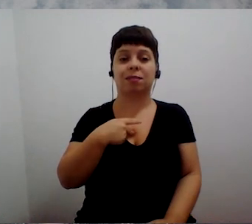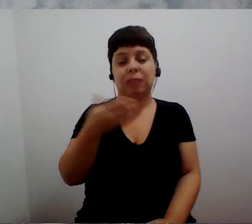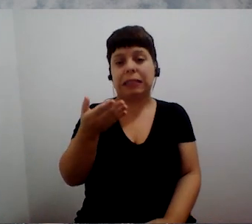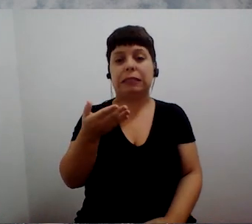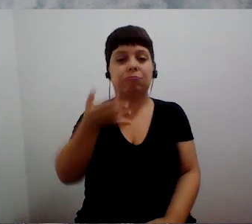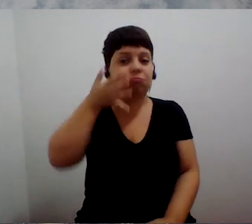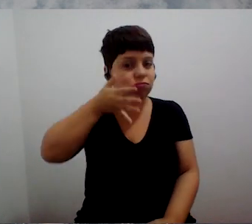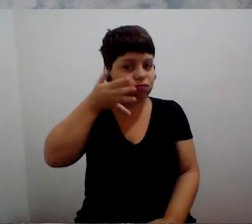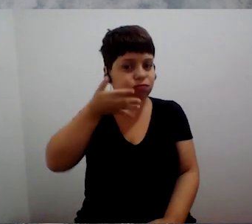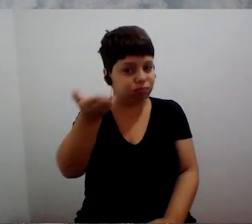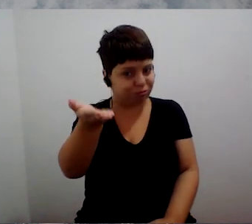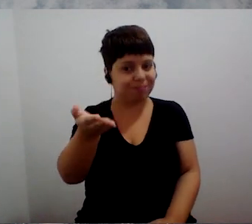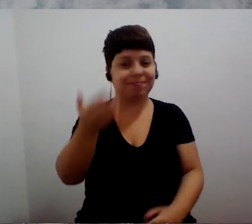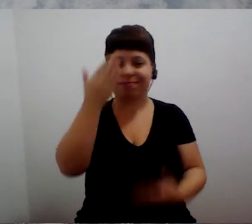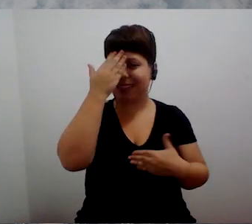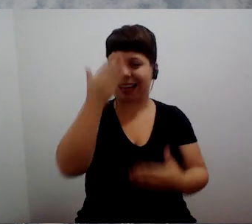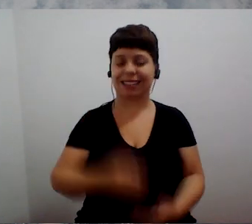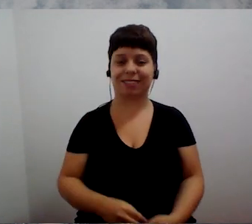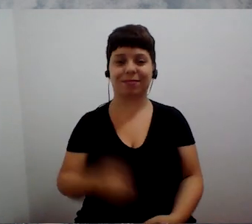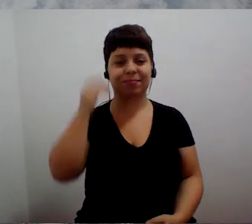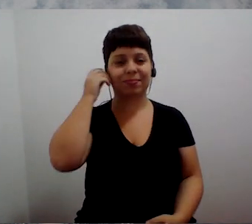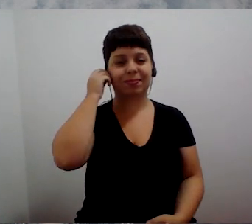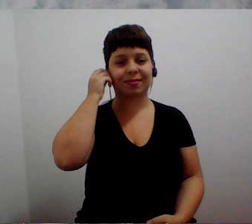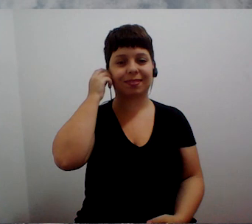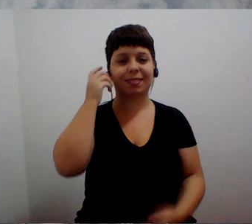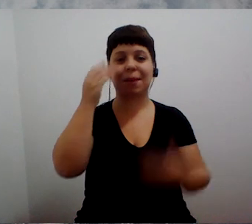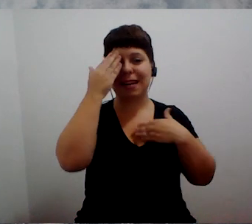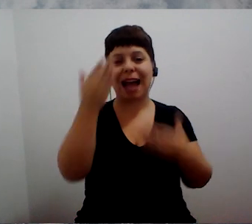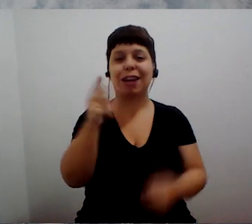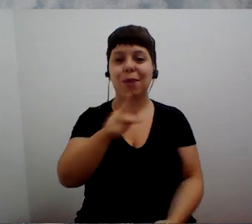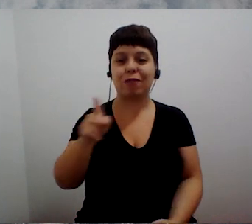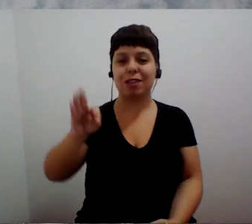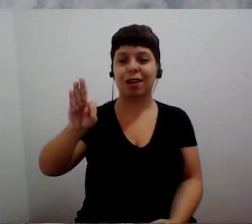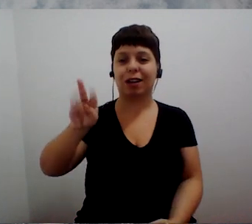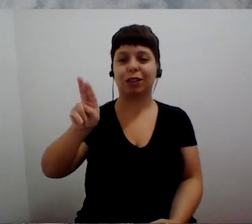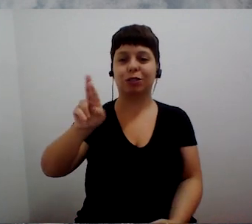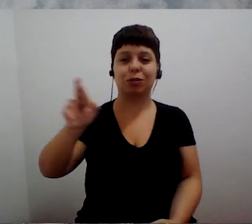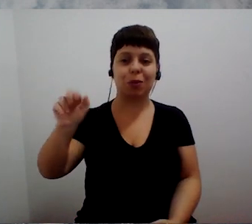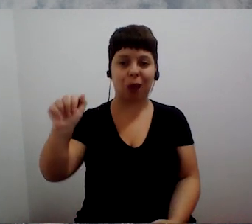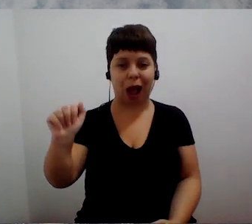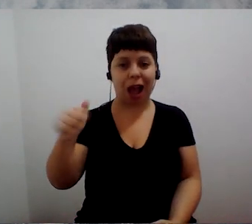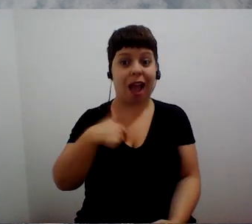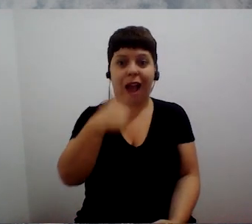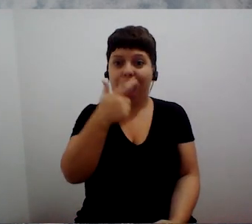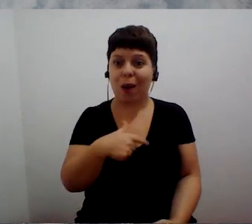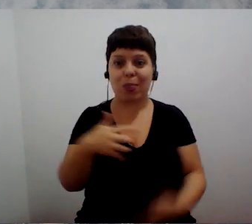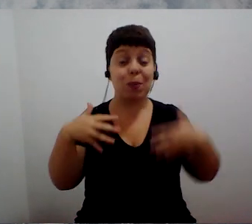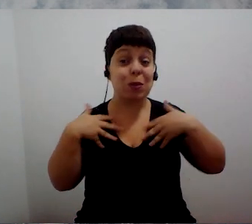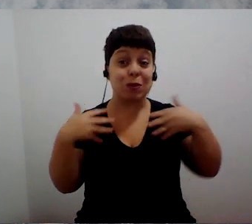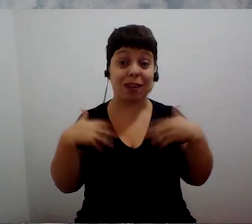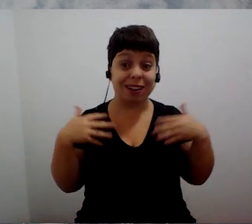words. Thank you. Thank you so much, Professor Tura. I'm very happy